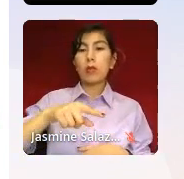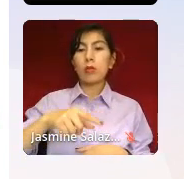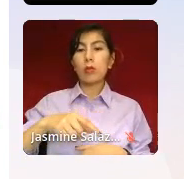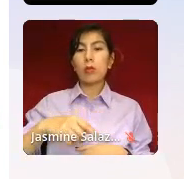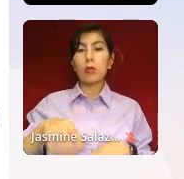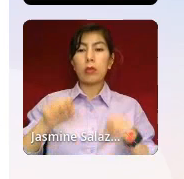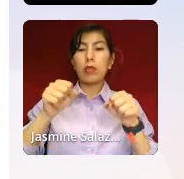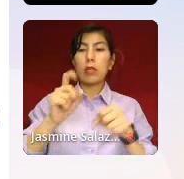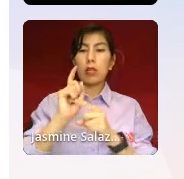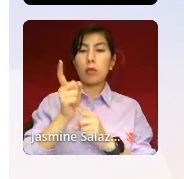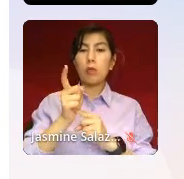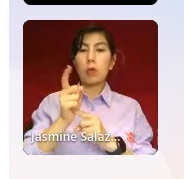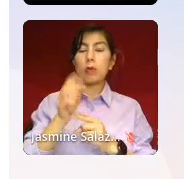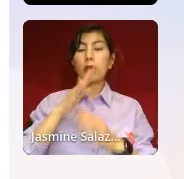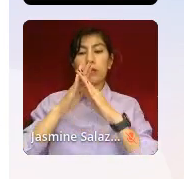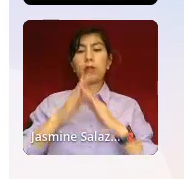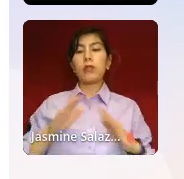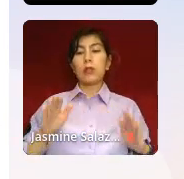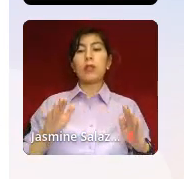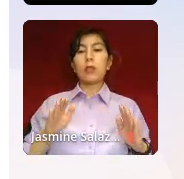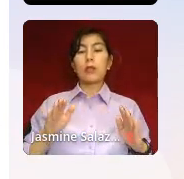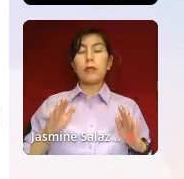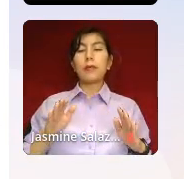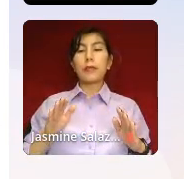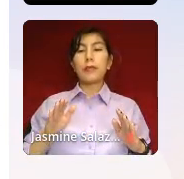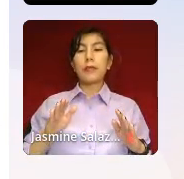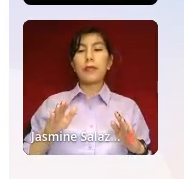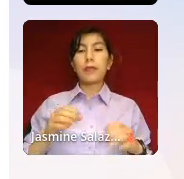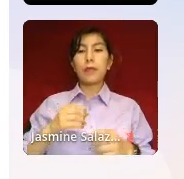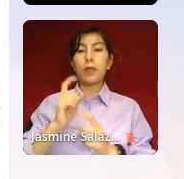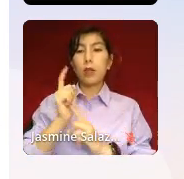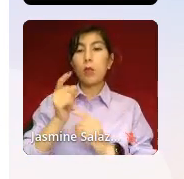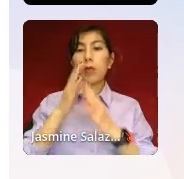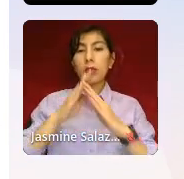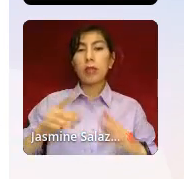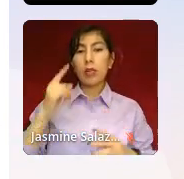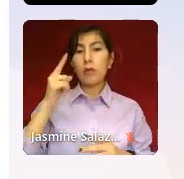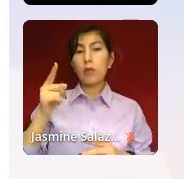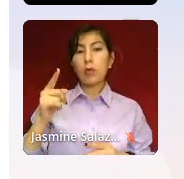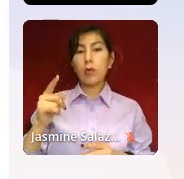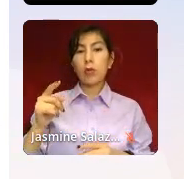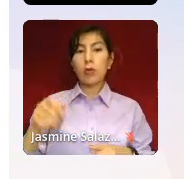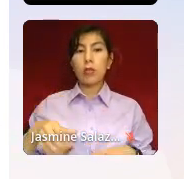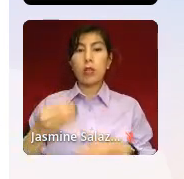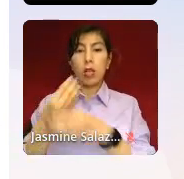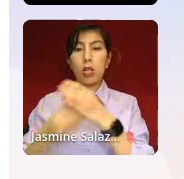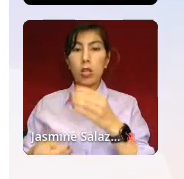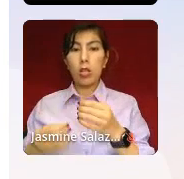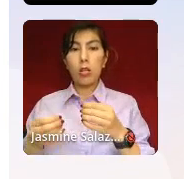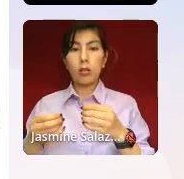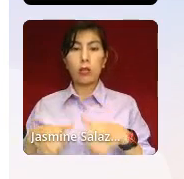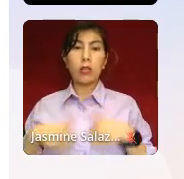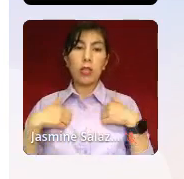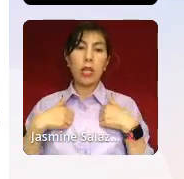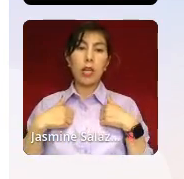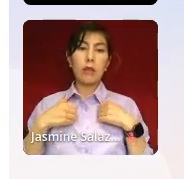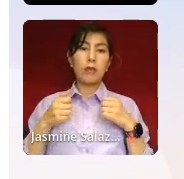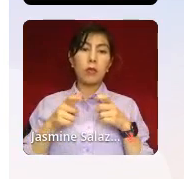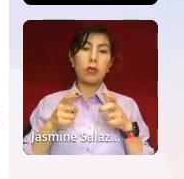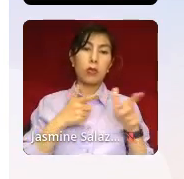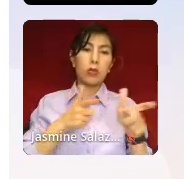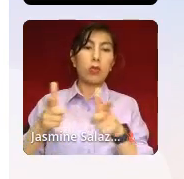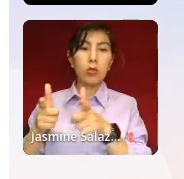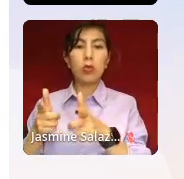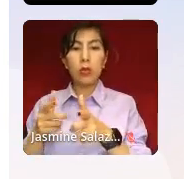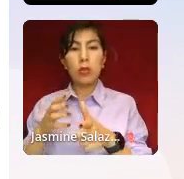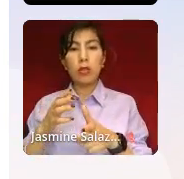of silence. A moment of silence for those who have lost their lives in mass shootings, lost their lives to